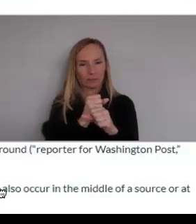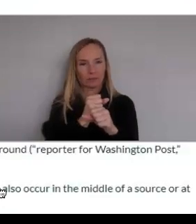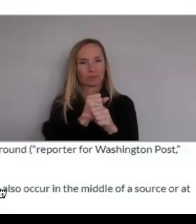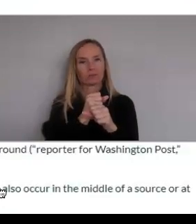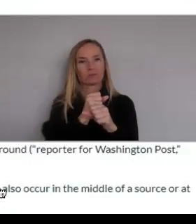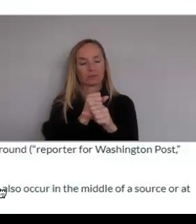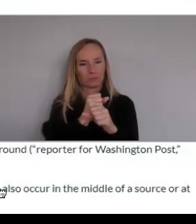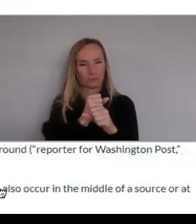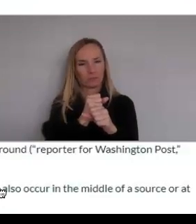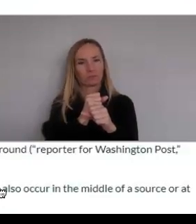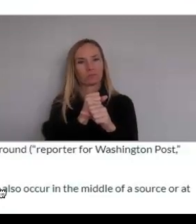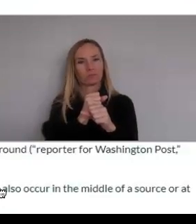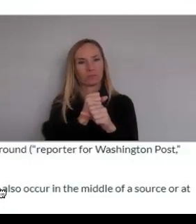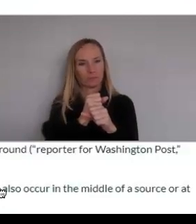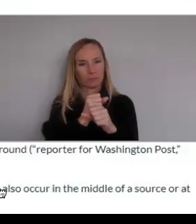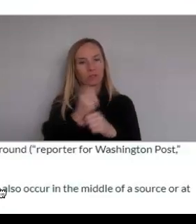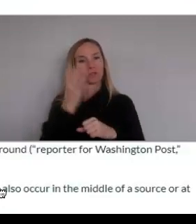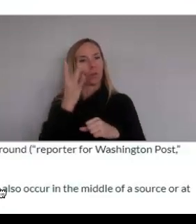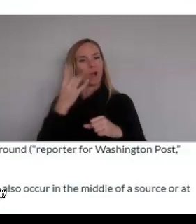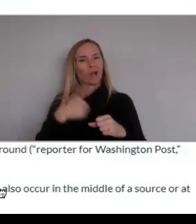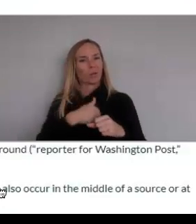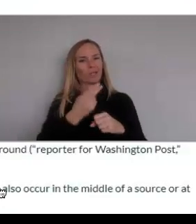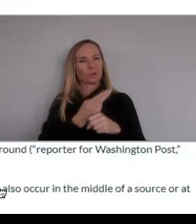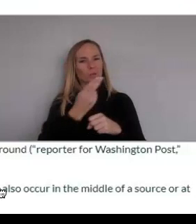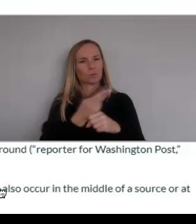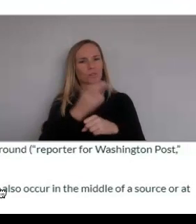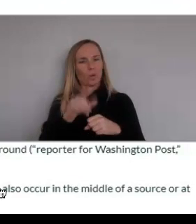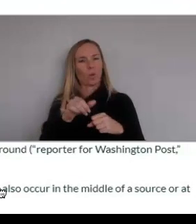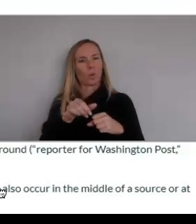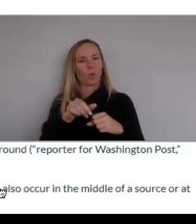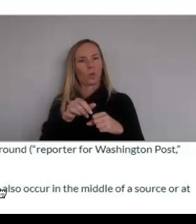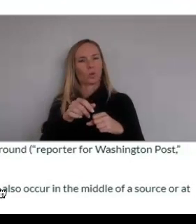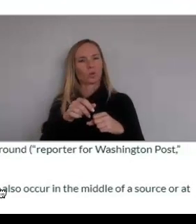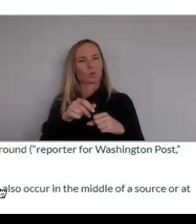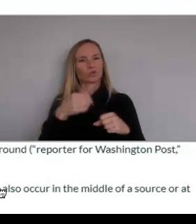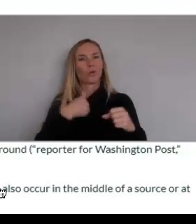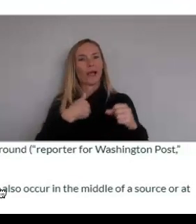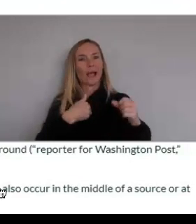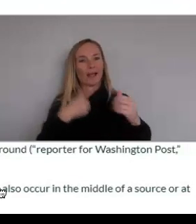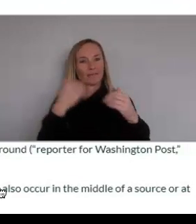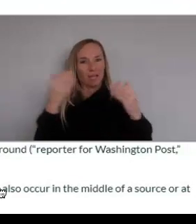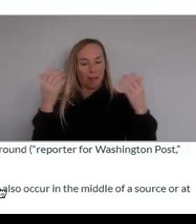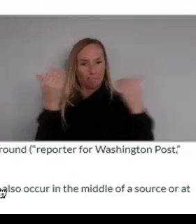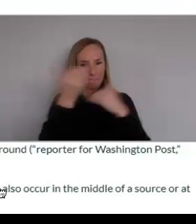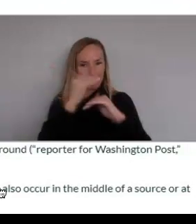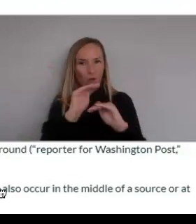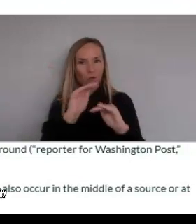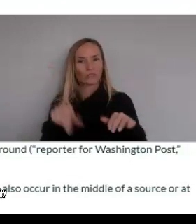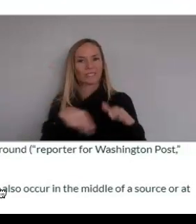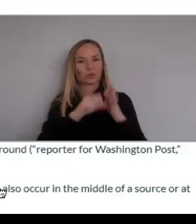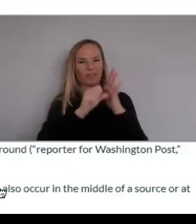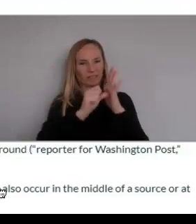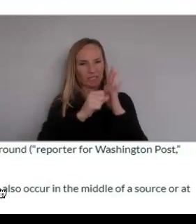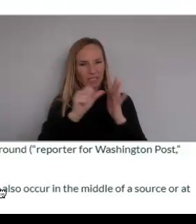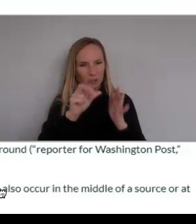Okay, so here's another question. Why do we use them? To mark boundaries, like I said, to emphasize the source. And so this is